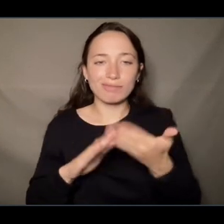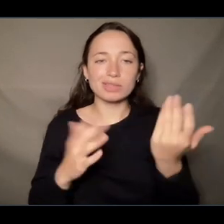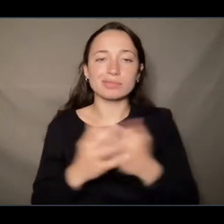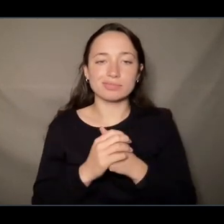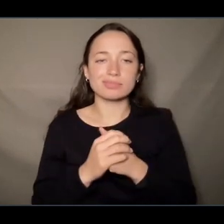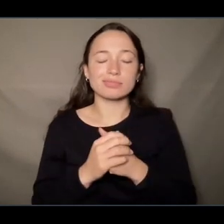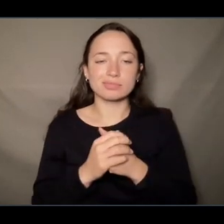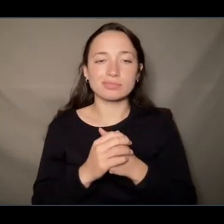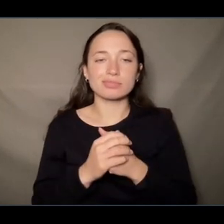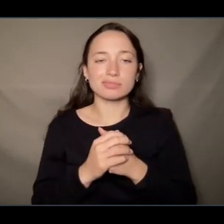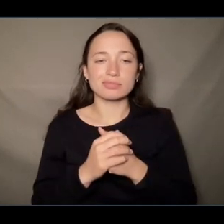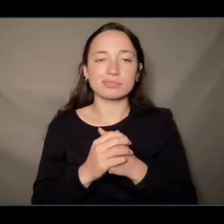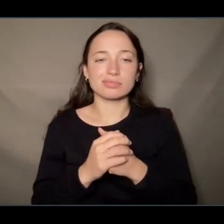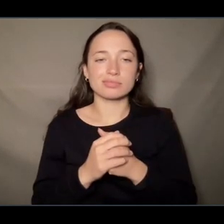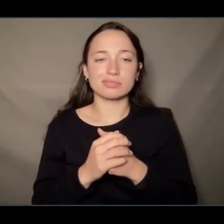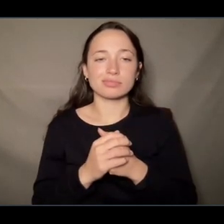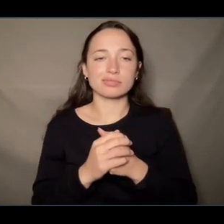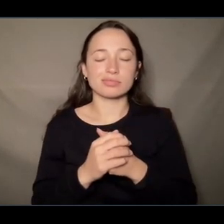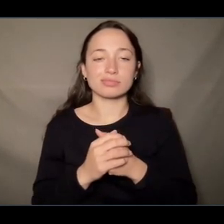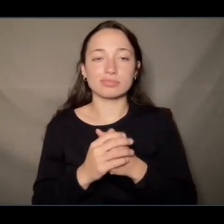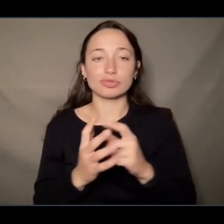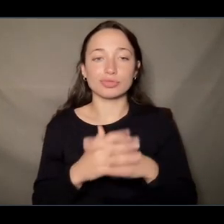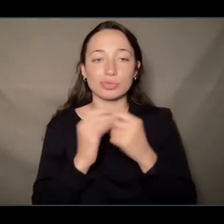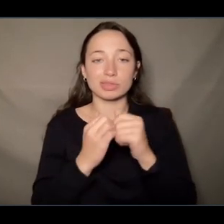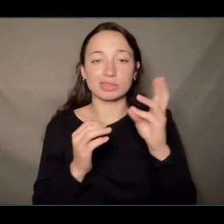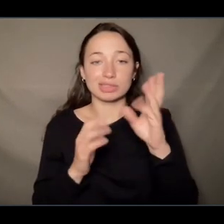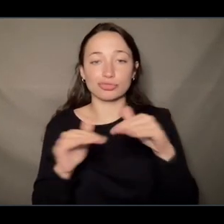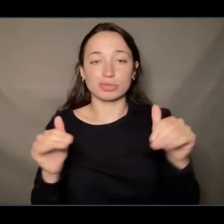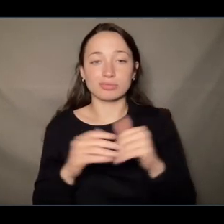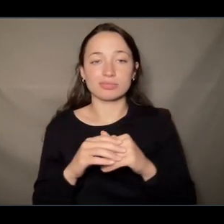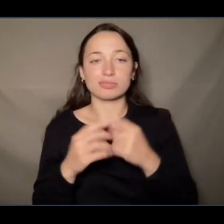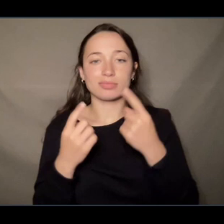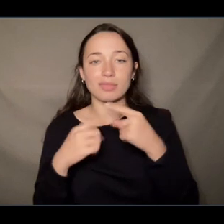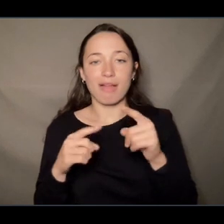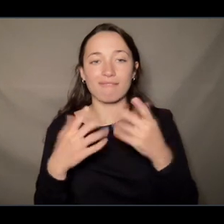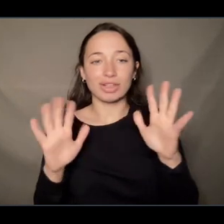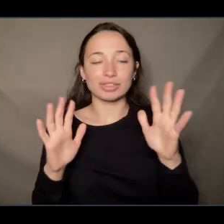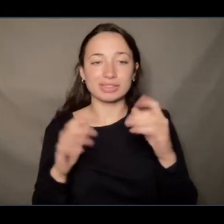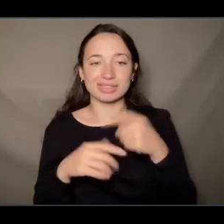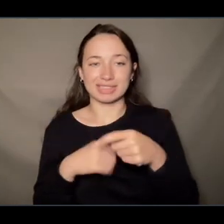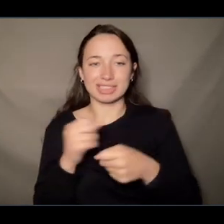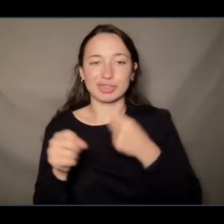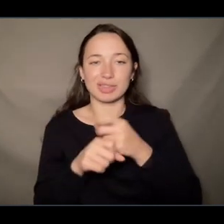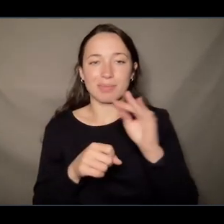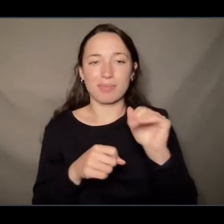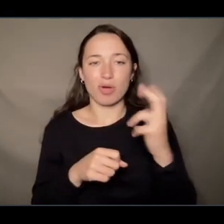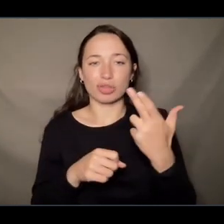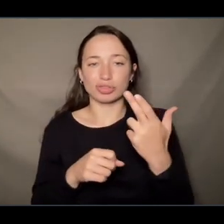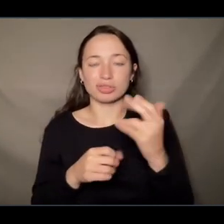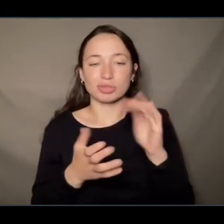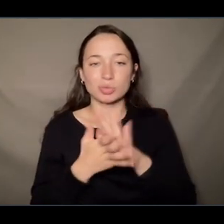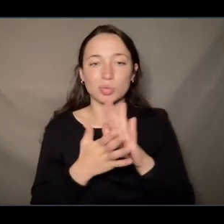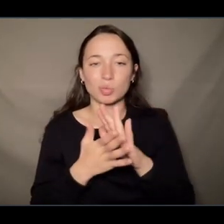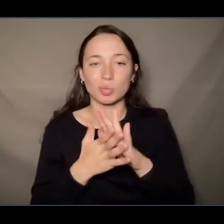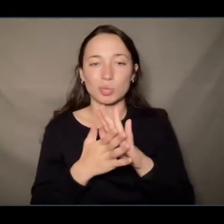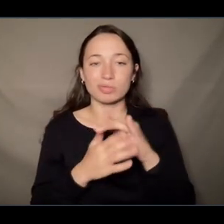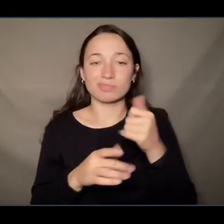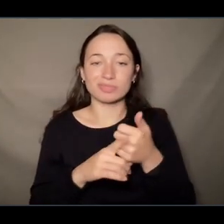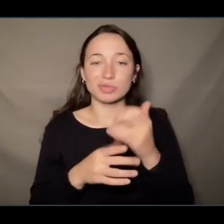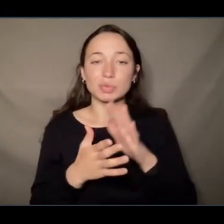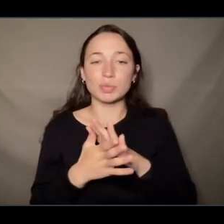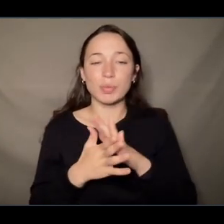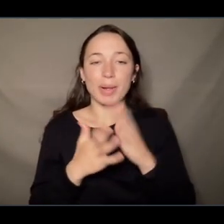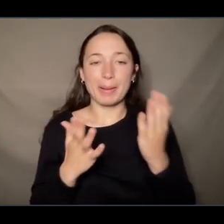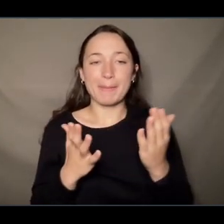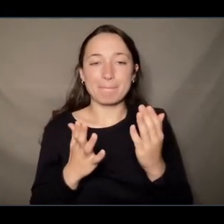or volunteer driven. So we started with six children. We finished this year